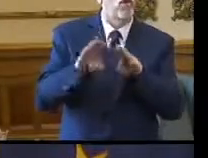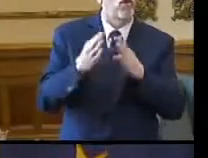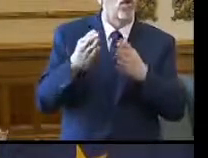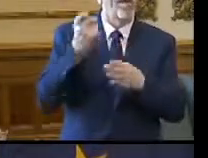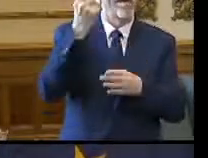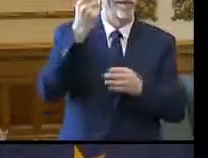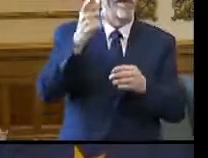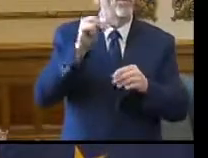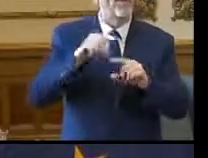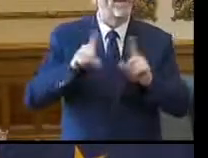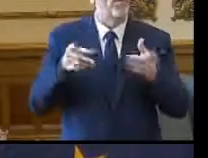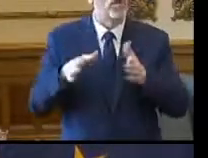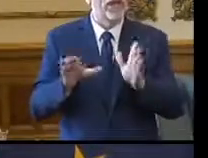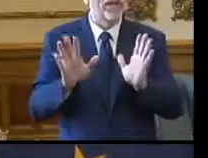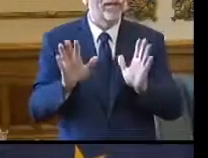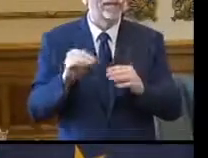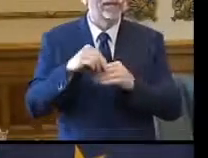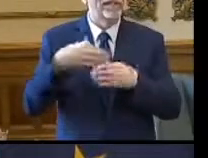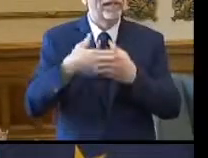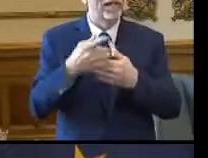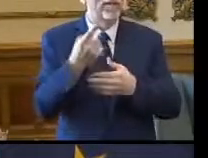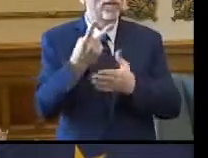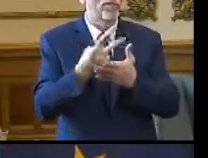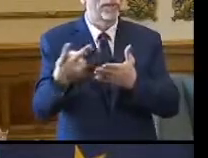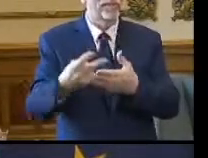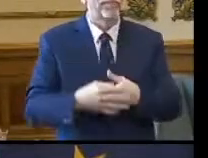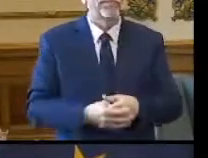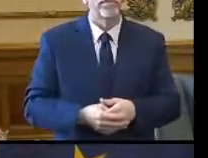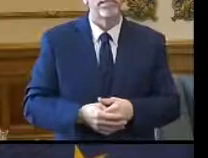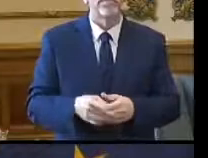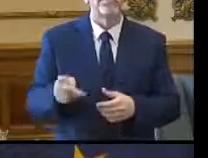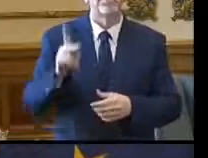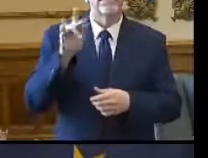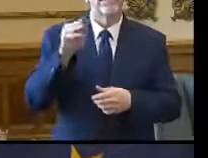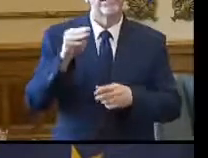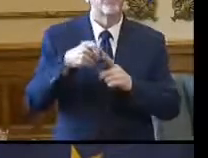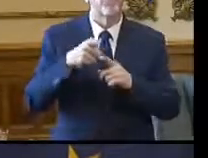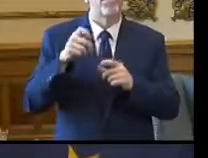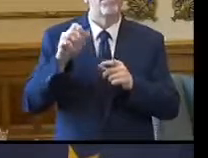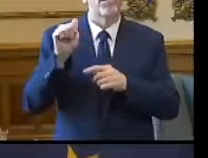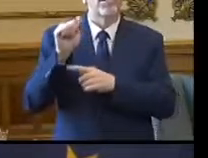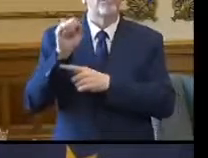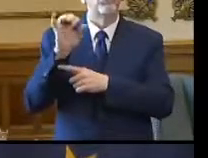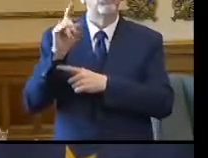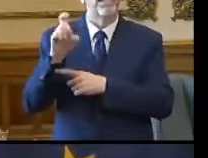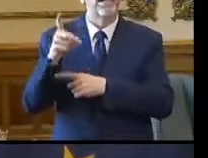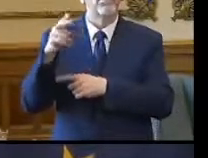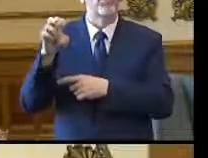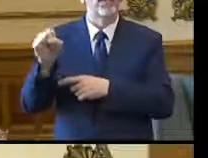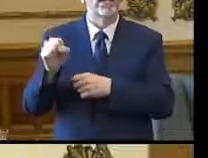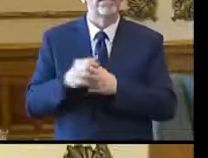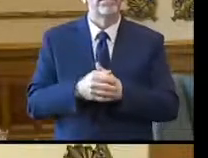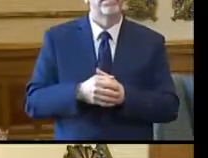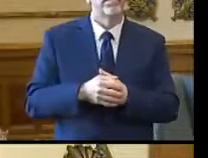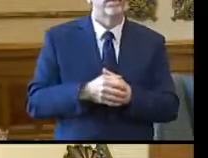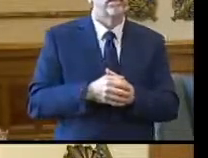it differently over these next 2 weeks. Ken with the Associated Press. Hello, Ken. Good afternoon.